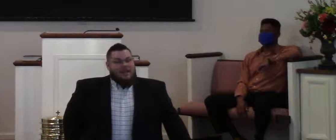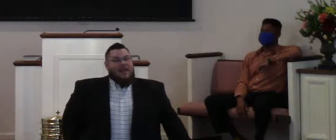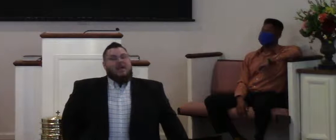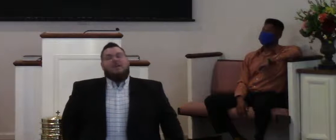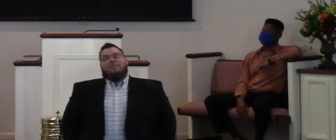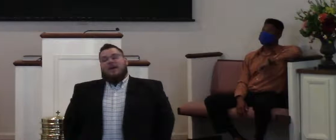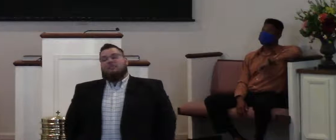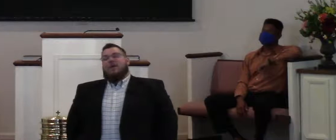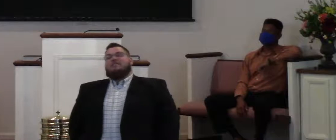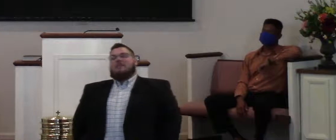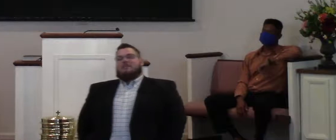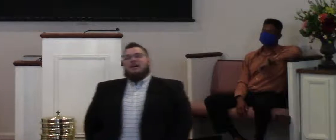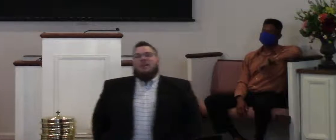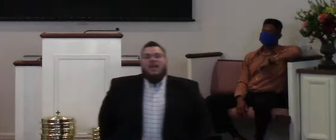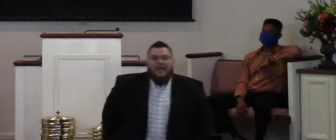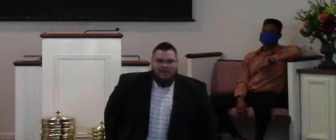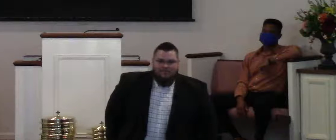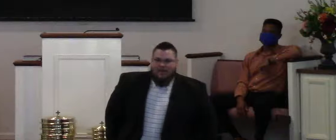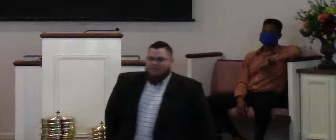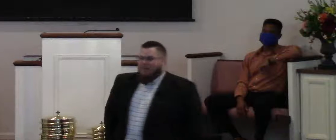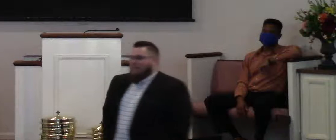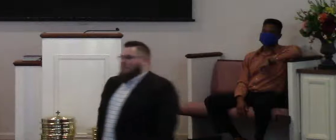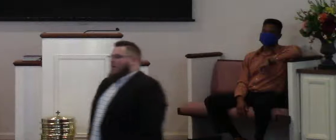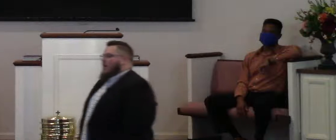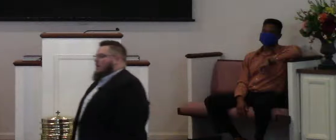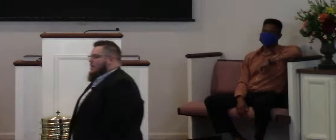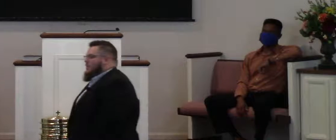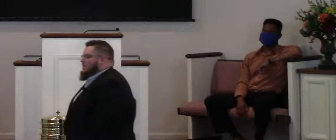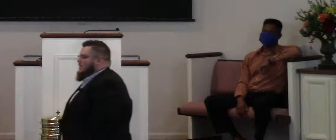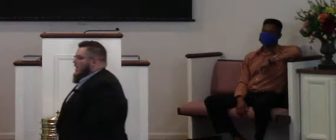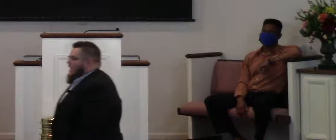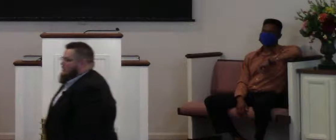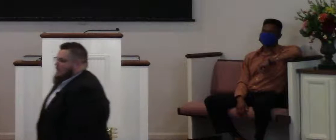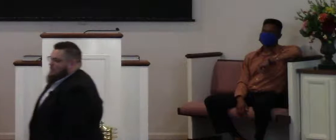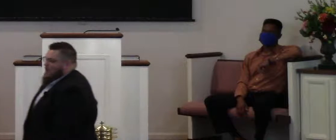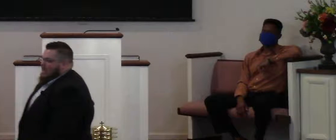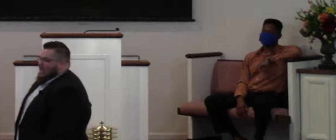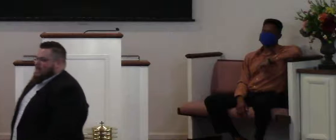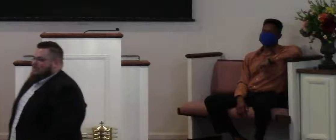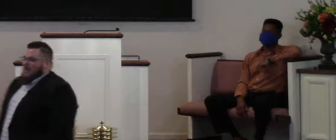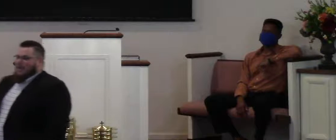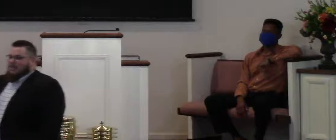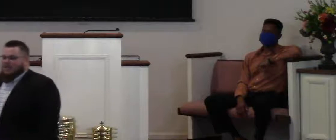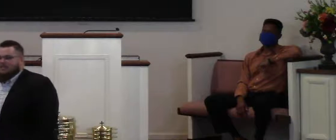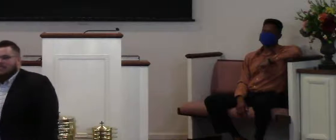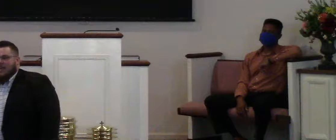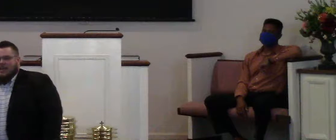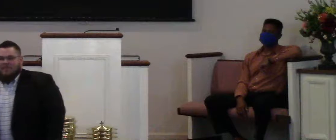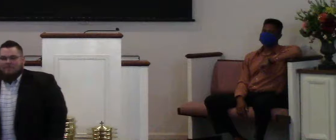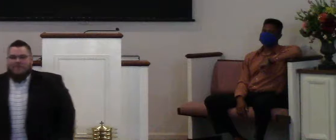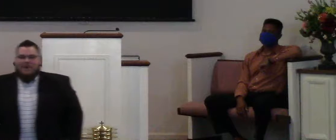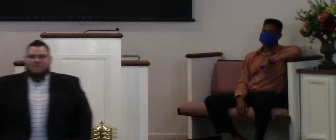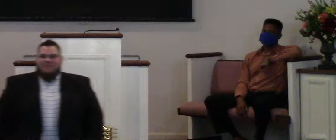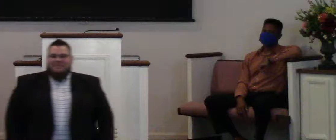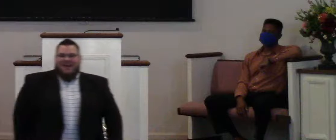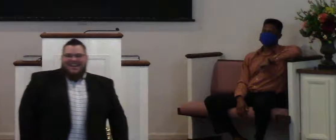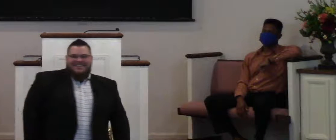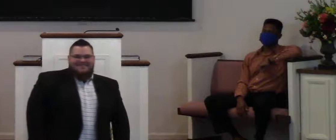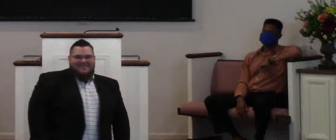He made a hippo that weighs a ton. Hip hip hip hippopotamus, hip hip hooray, God made all of us. Hip hip